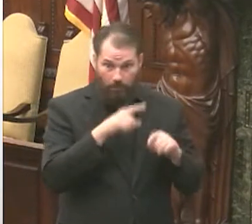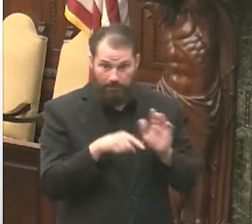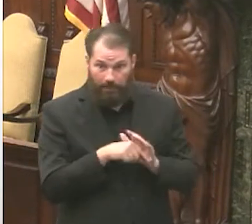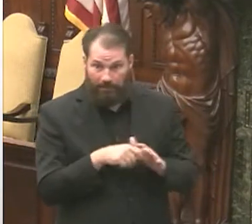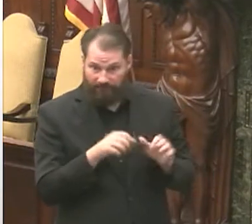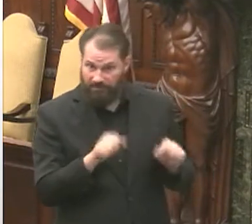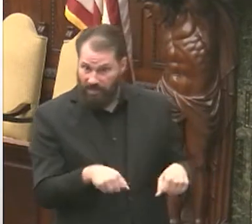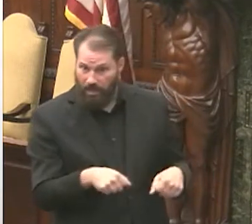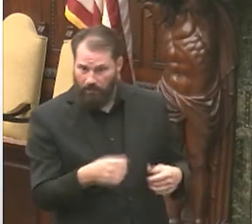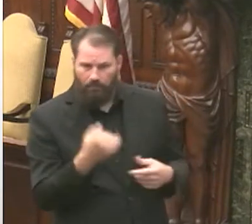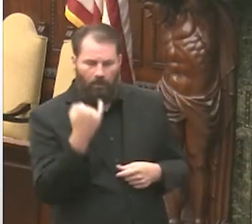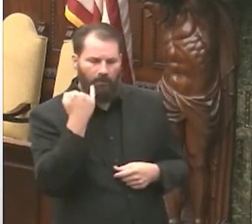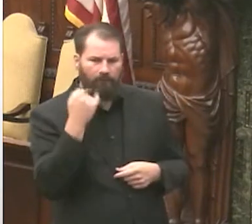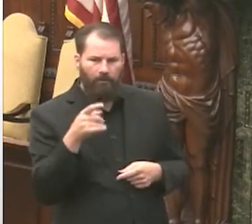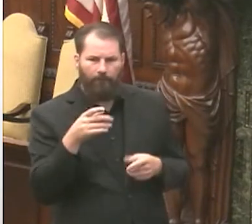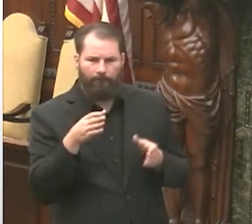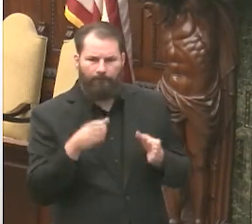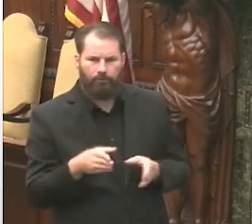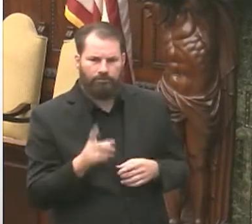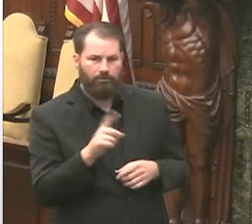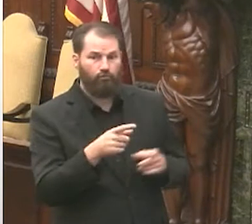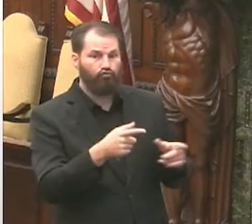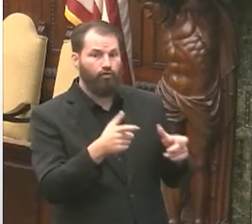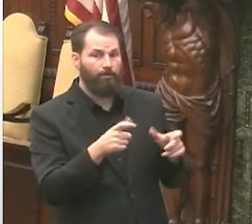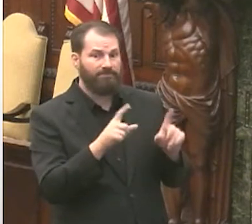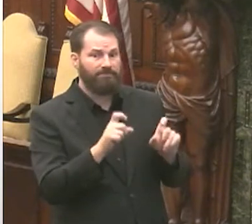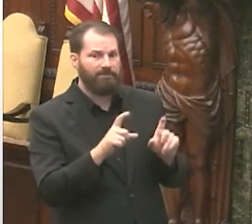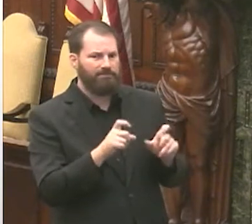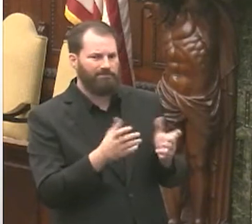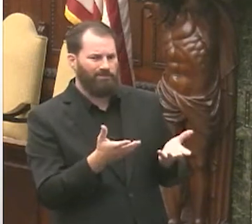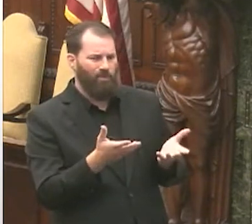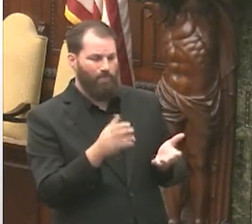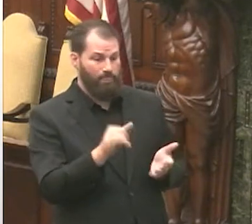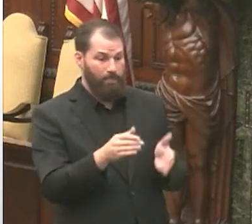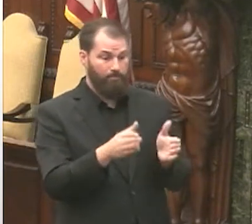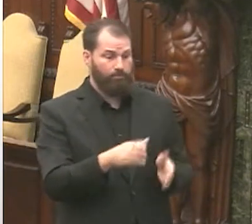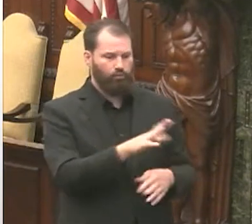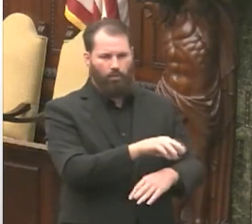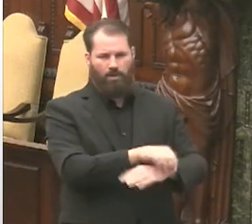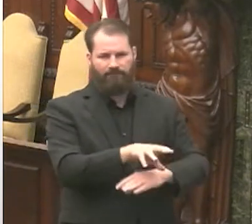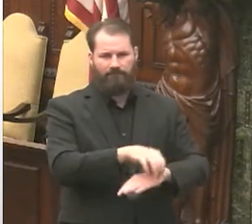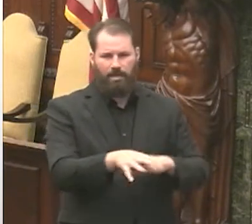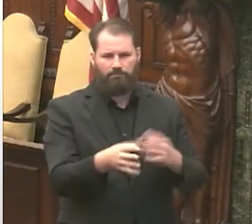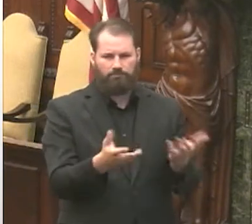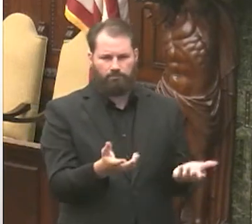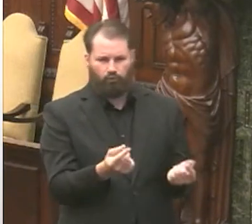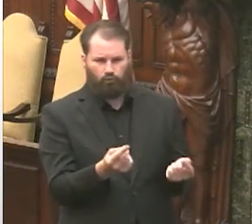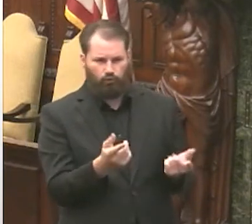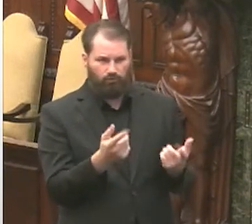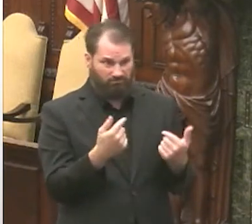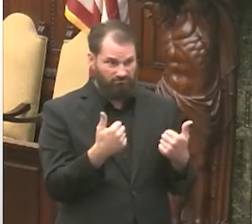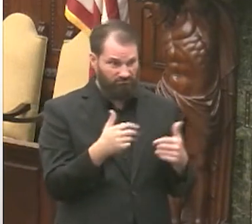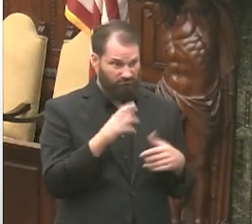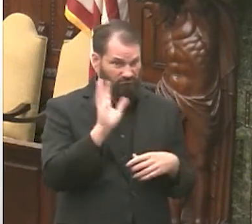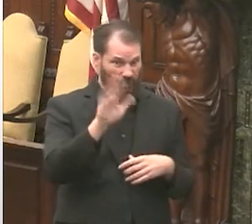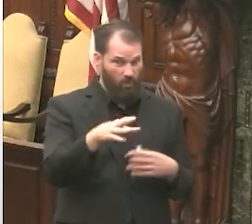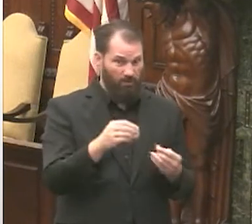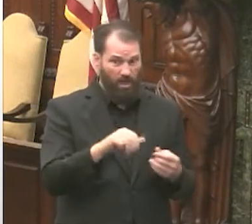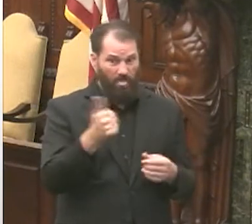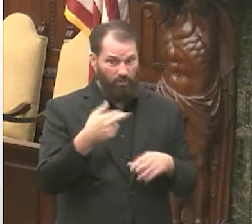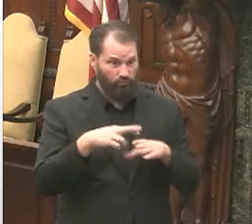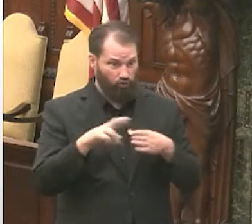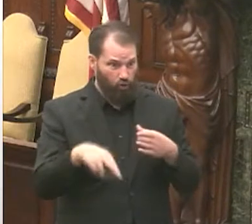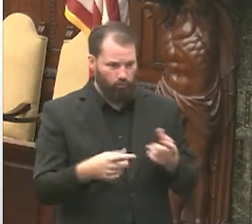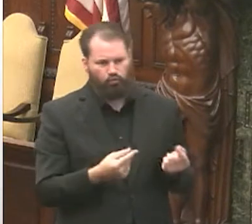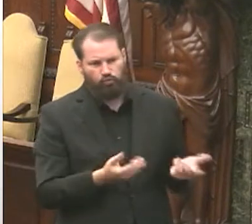rapid test, what would your advice be to them? Like, should they trust the results either way, or how should they treat that?